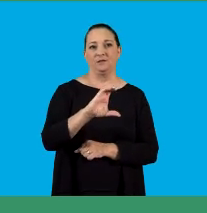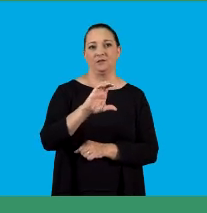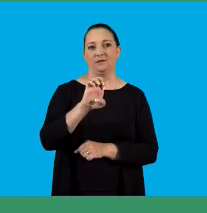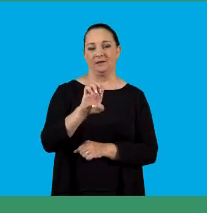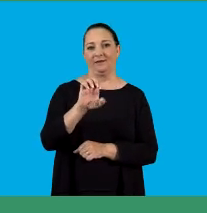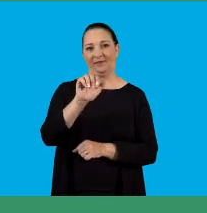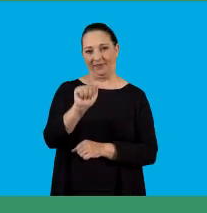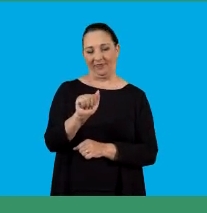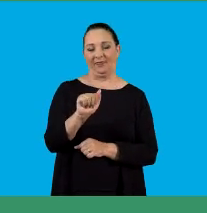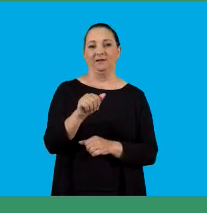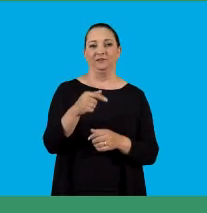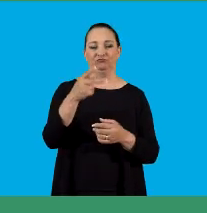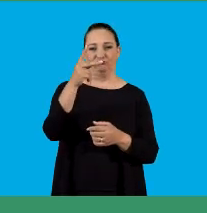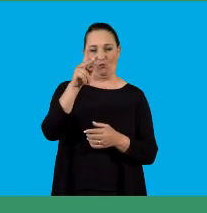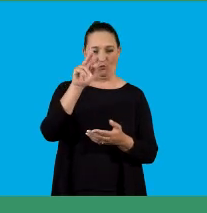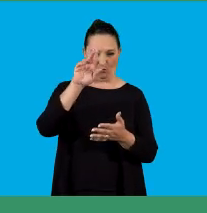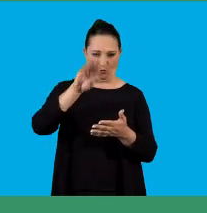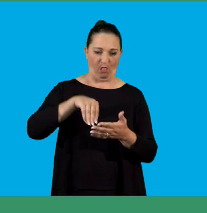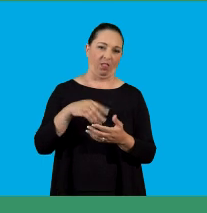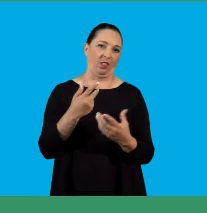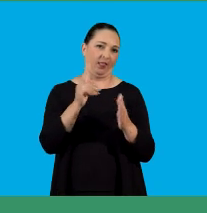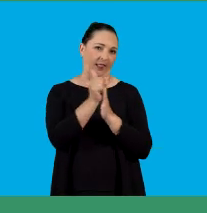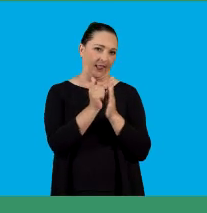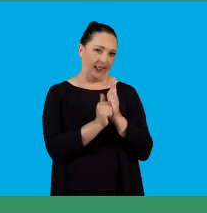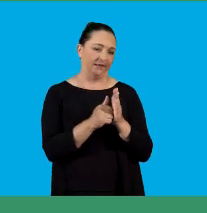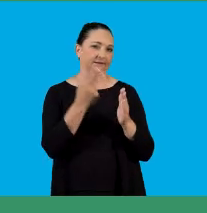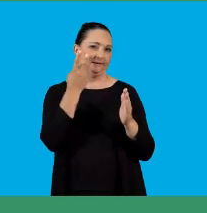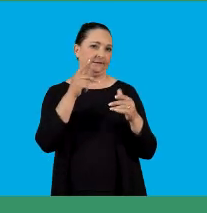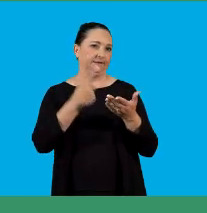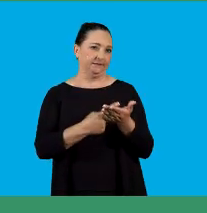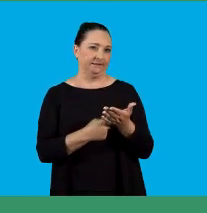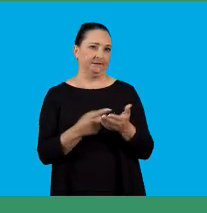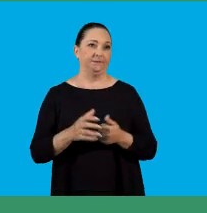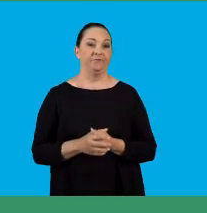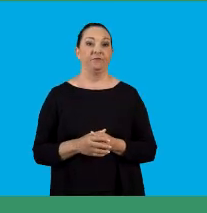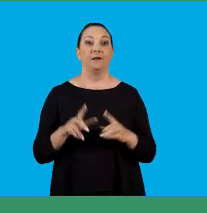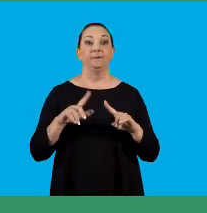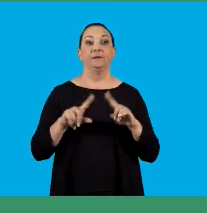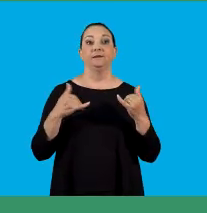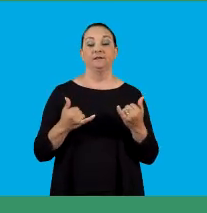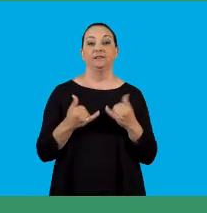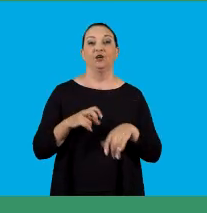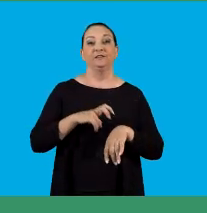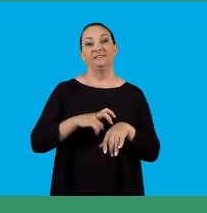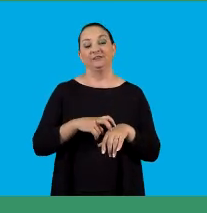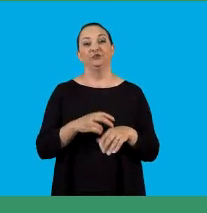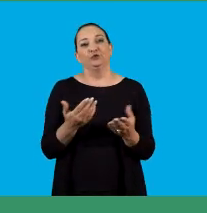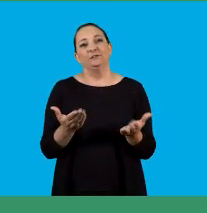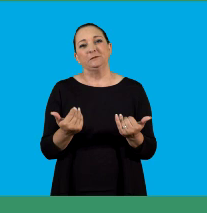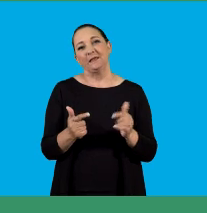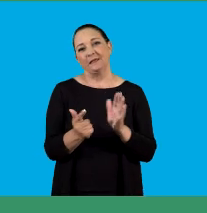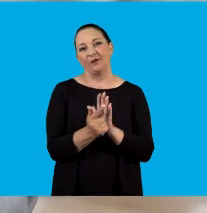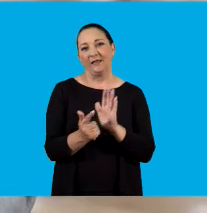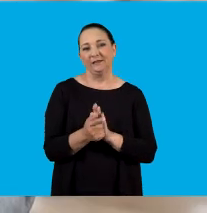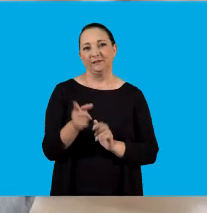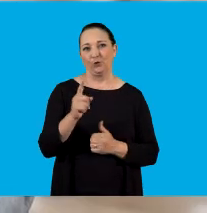of Employment Act. Right. So these are, or this is the knowledge that is expected of you as you come into this